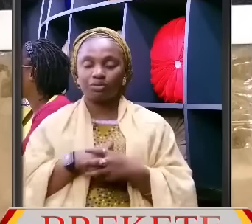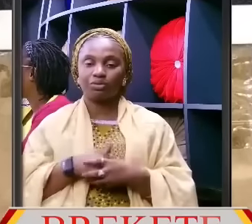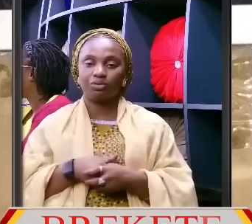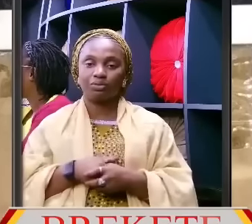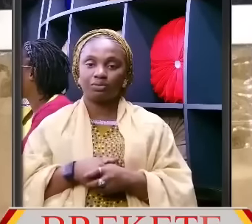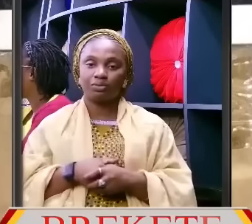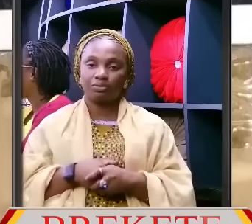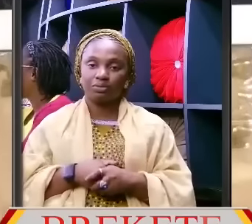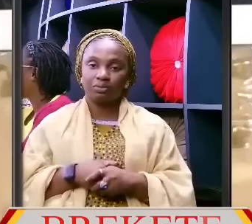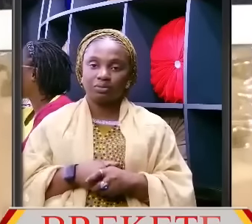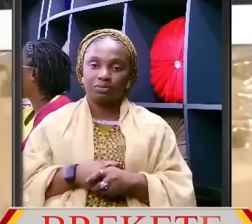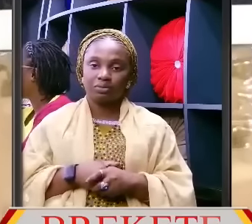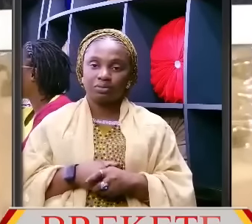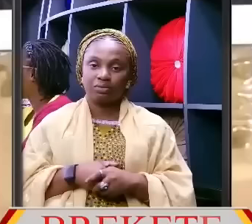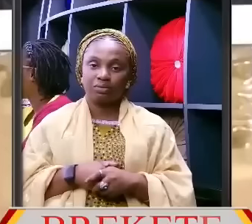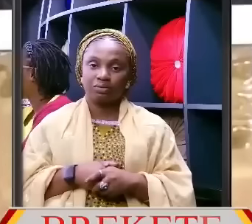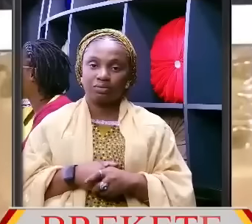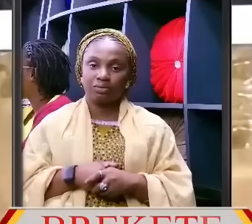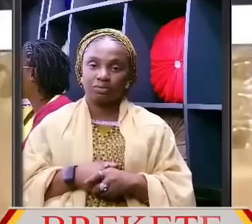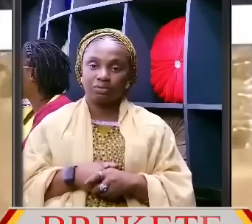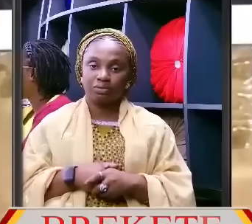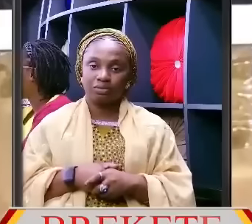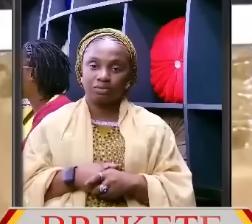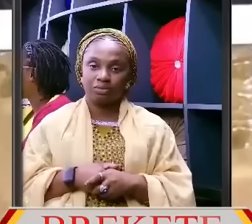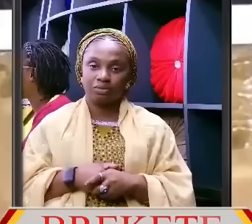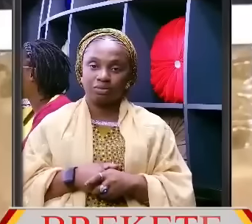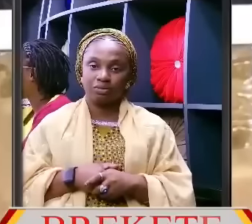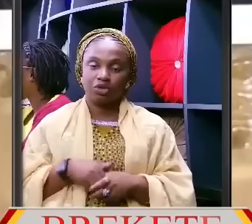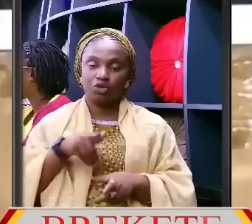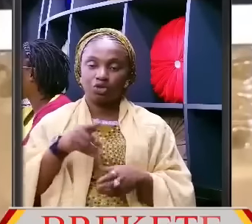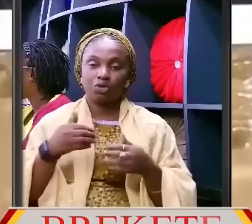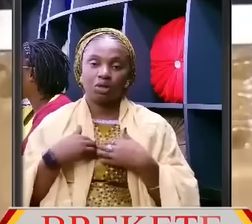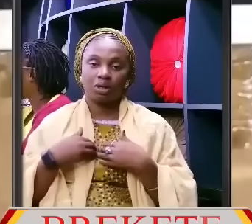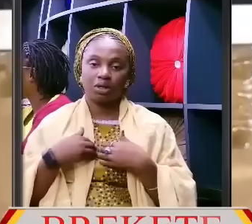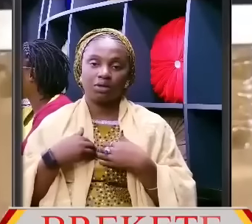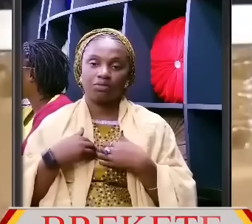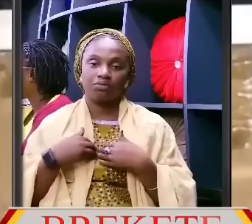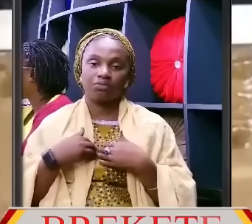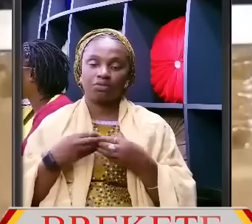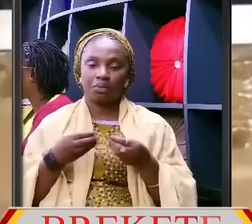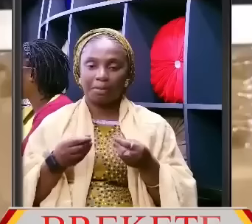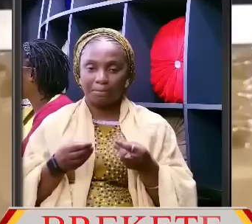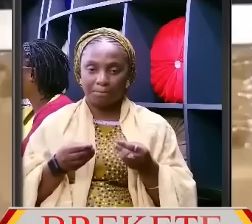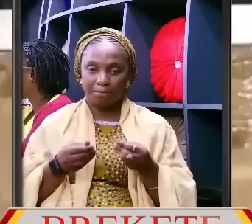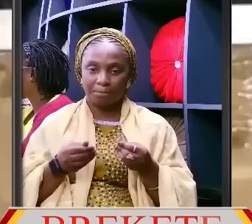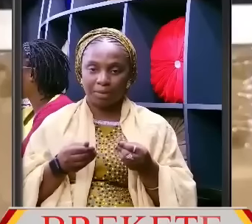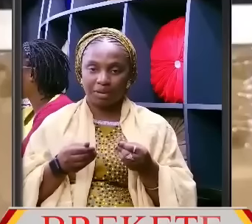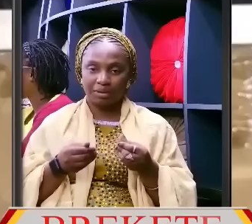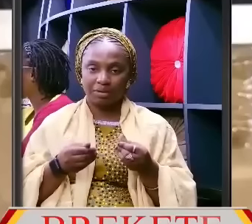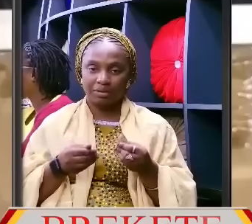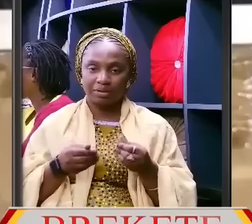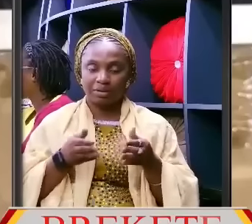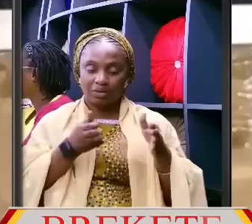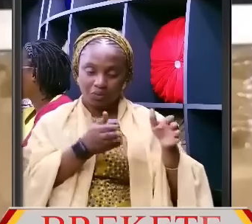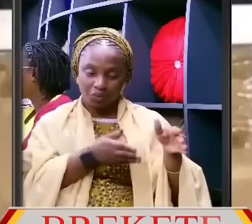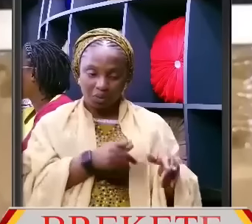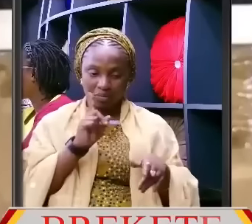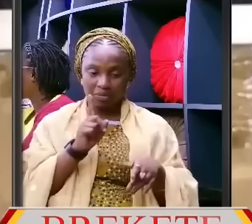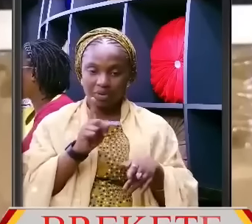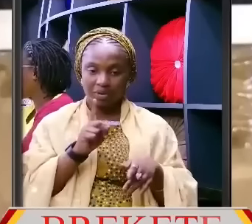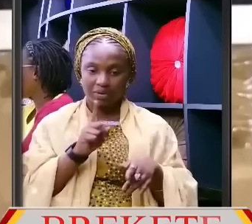rest of mind somewhere. Trouble day. Tomorrow you come out. You go there again.